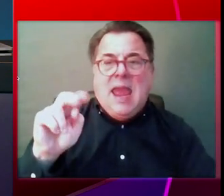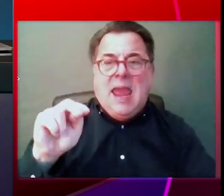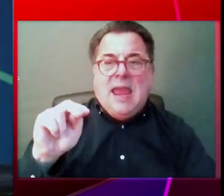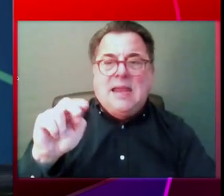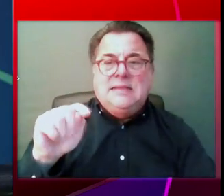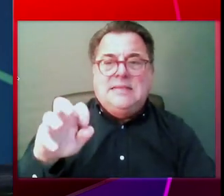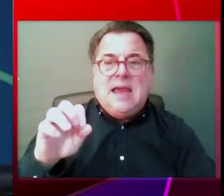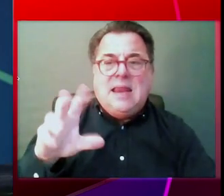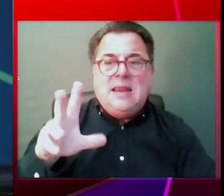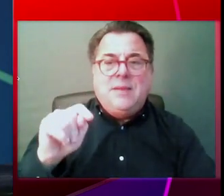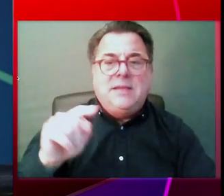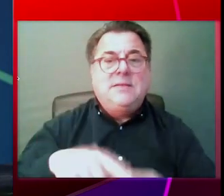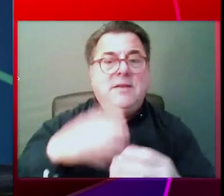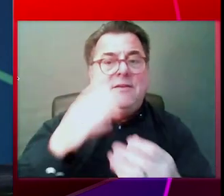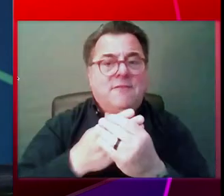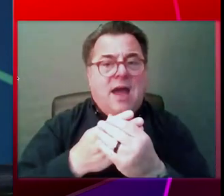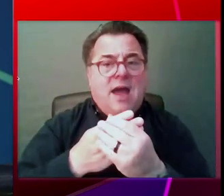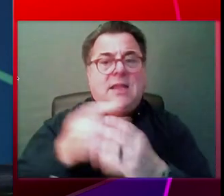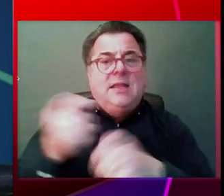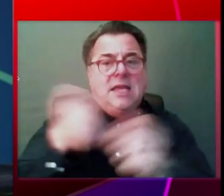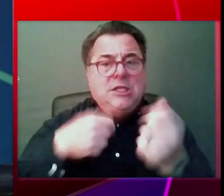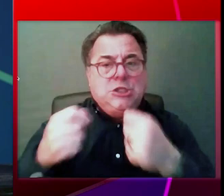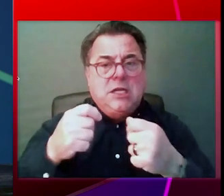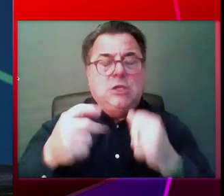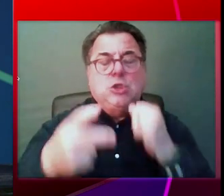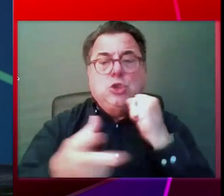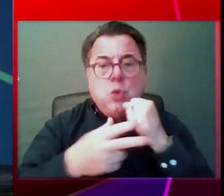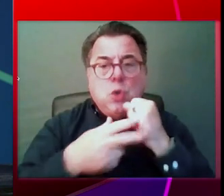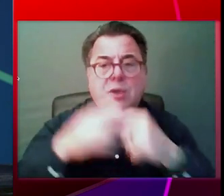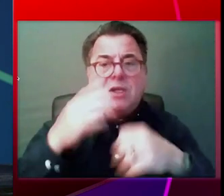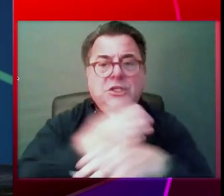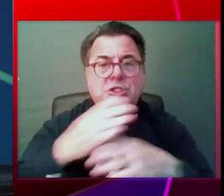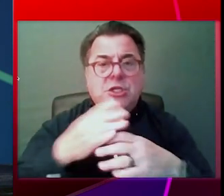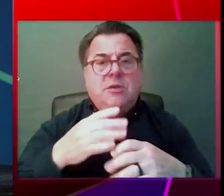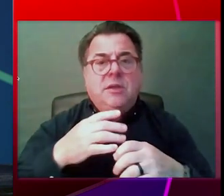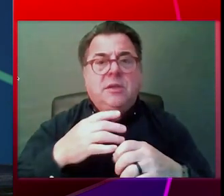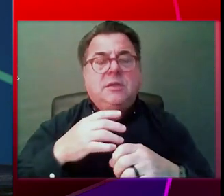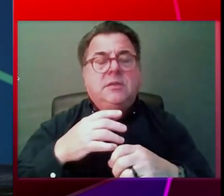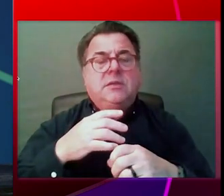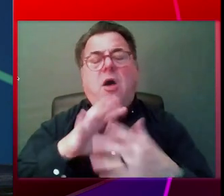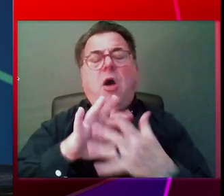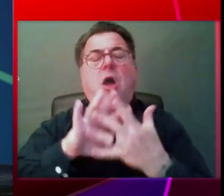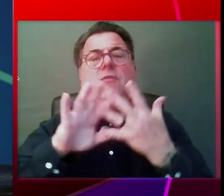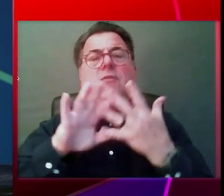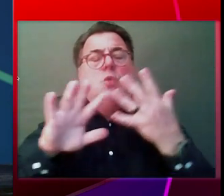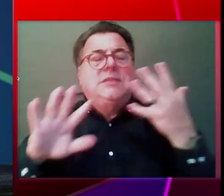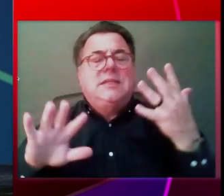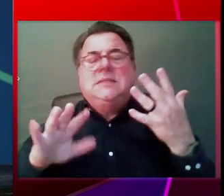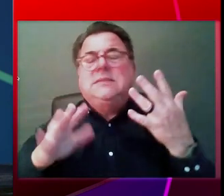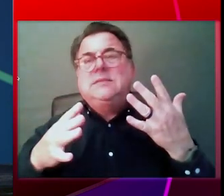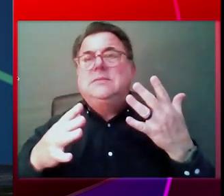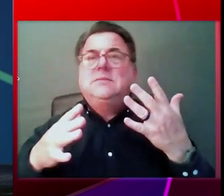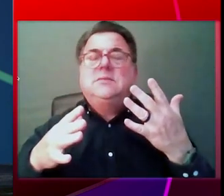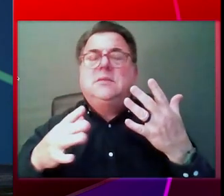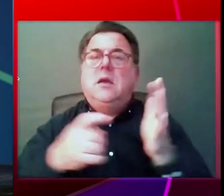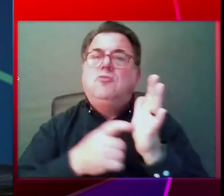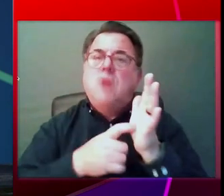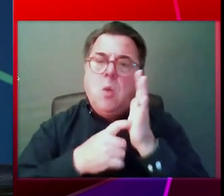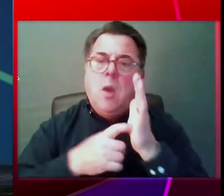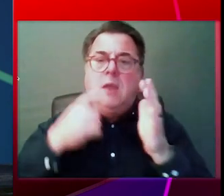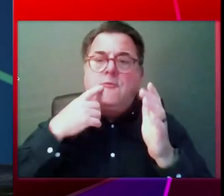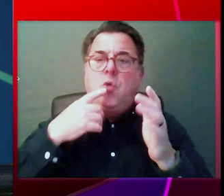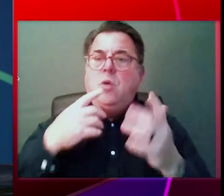so storing files, sharing files, secure vault, all of those things are absolutely critical for any modern